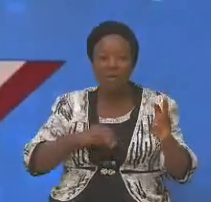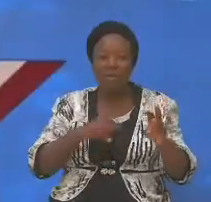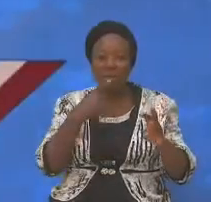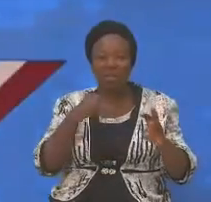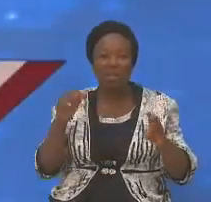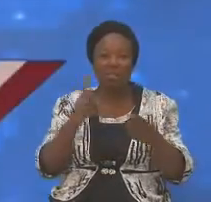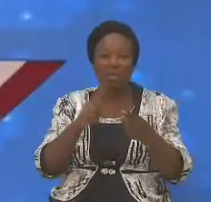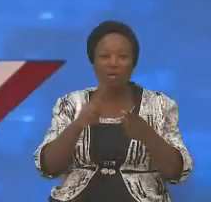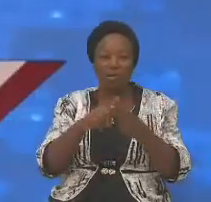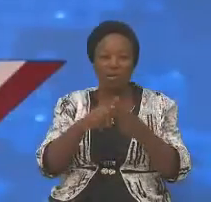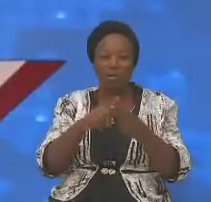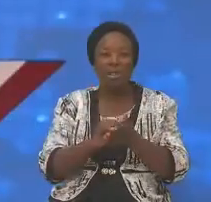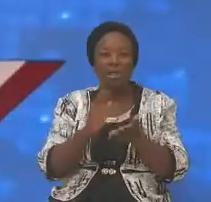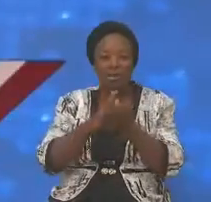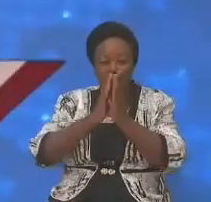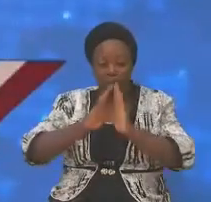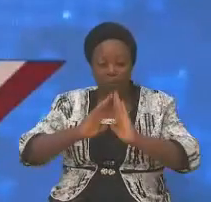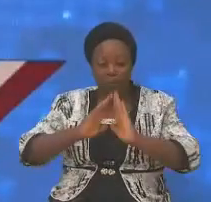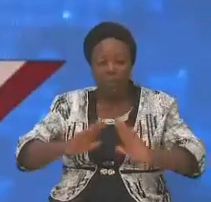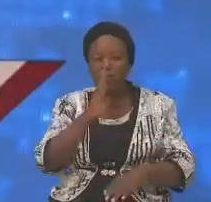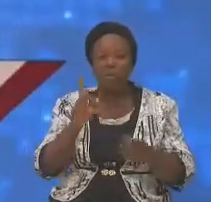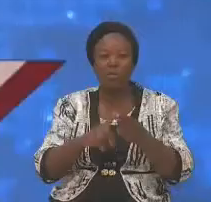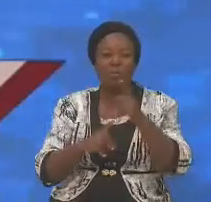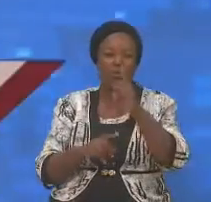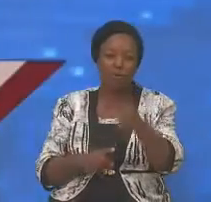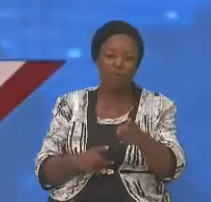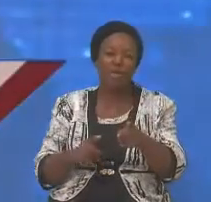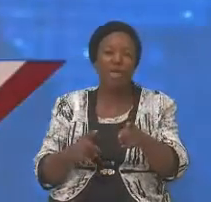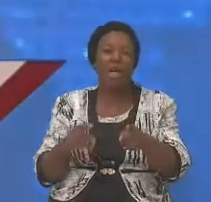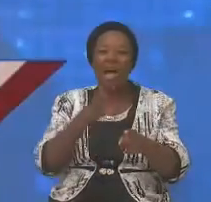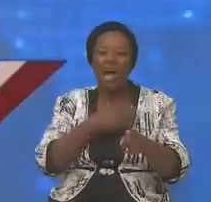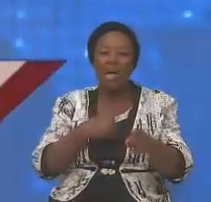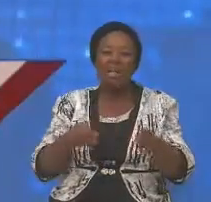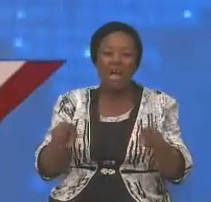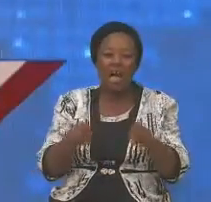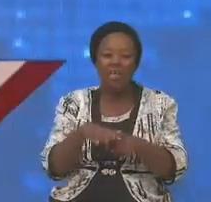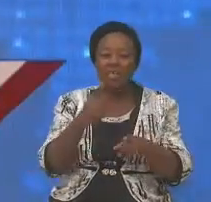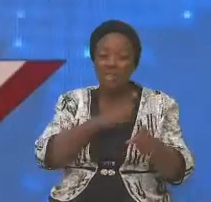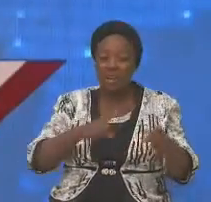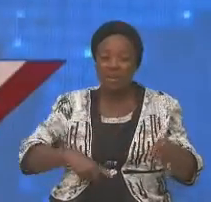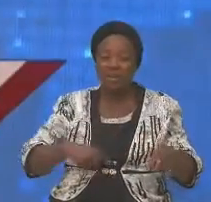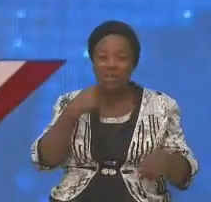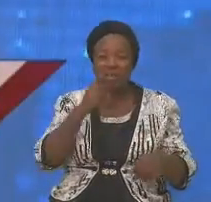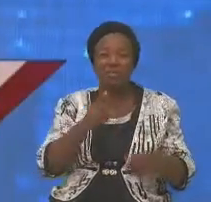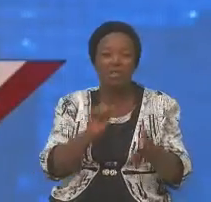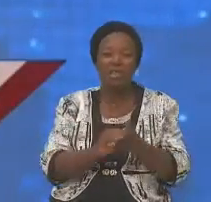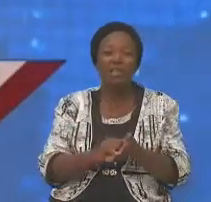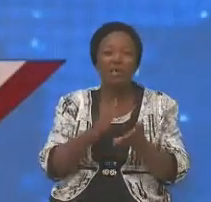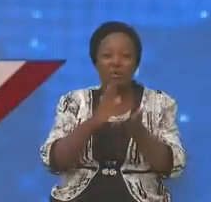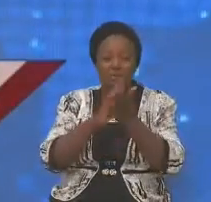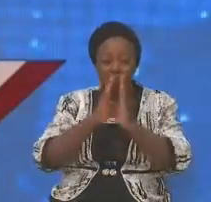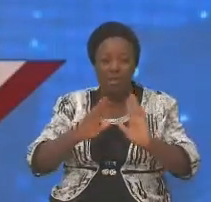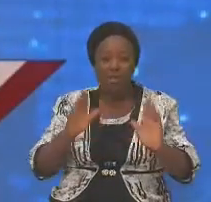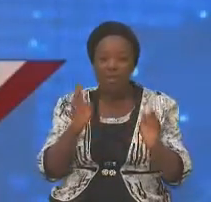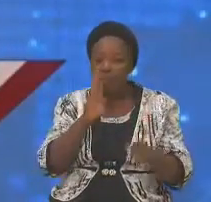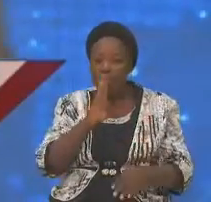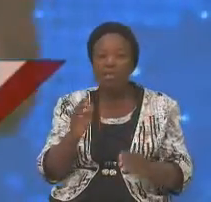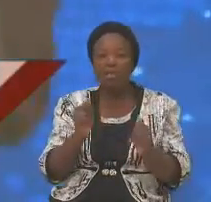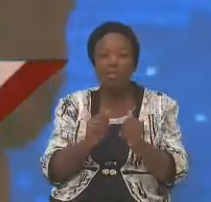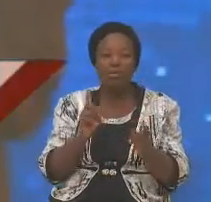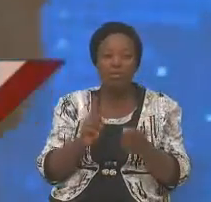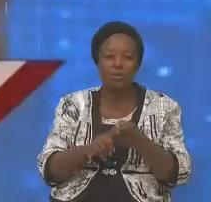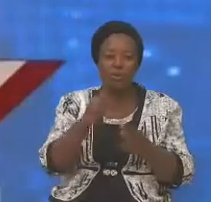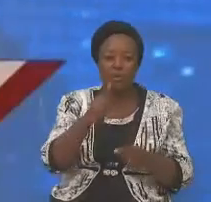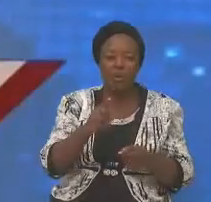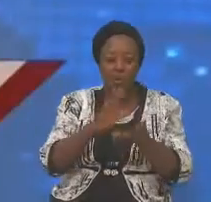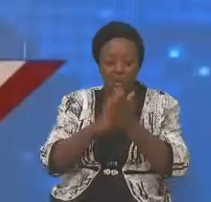thee. And the Lord is saying unto you, peace be unto you. I said, the Lord is saying unto you, peace be